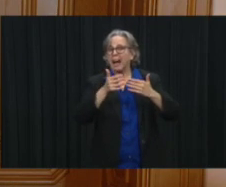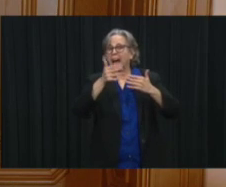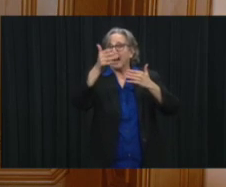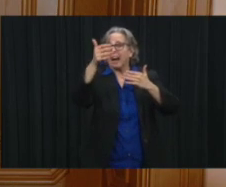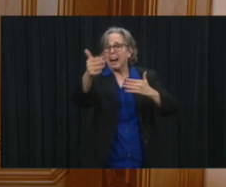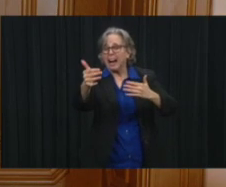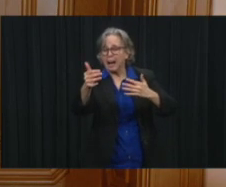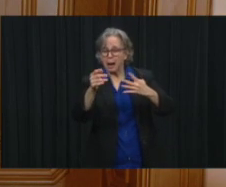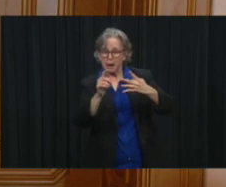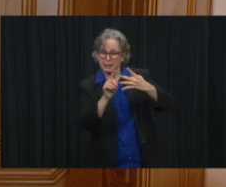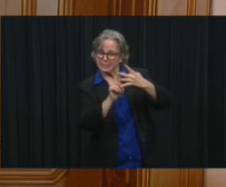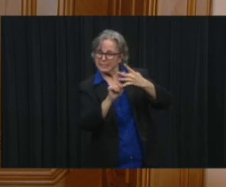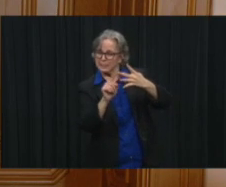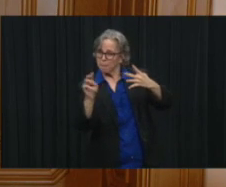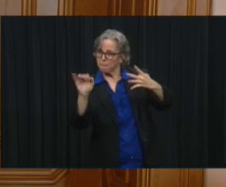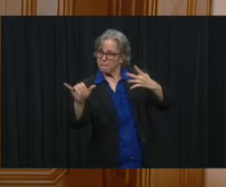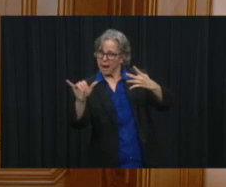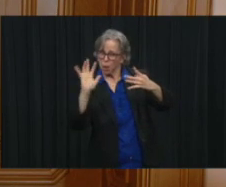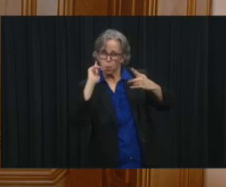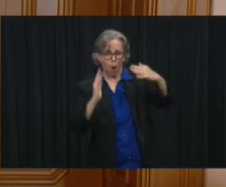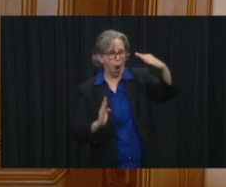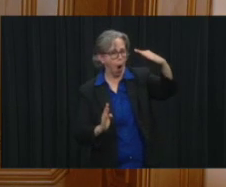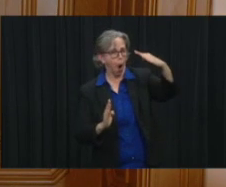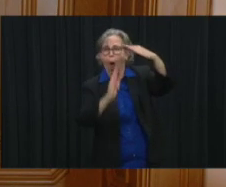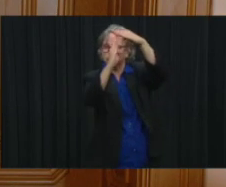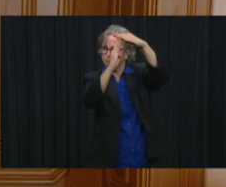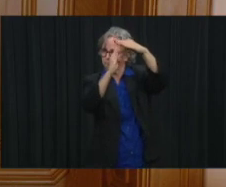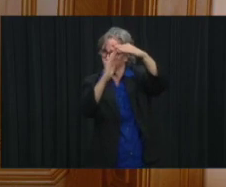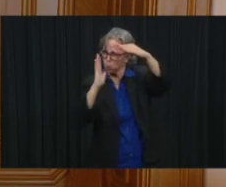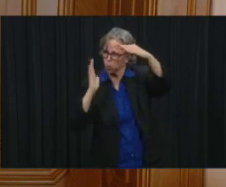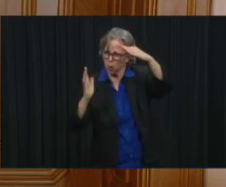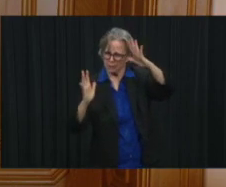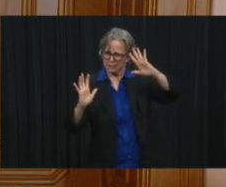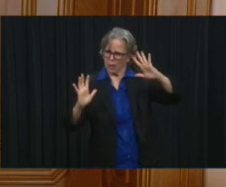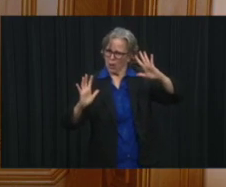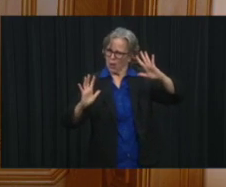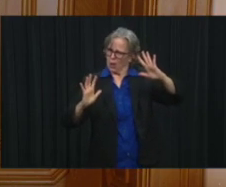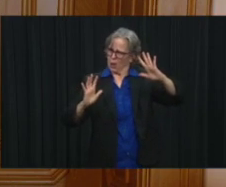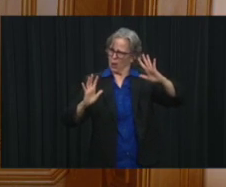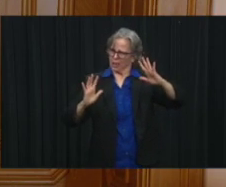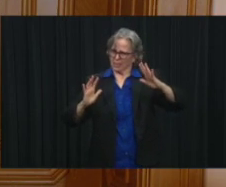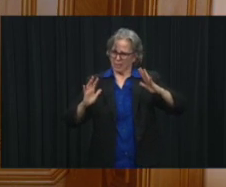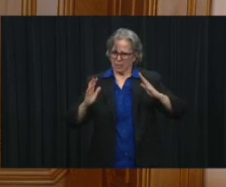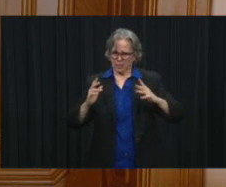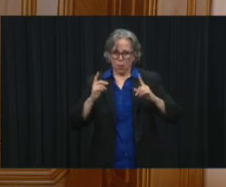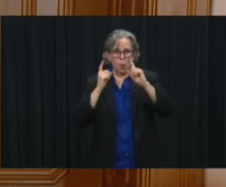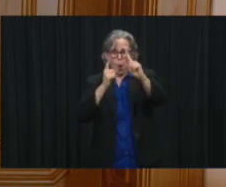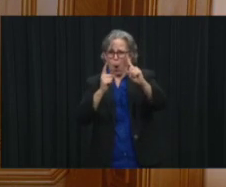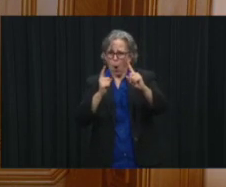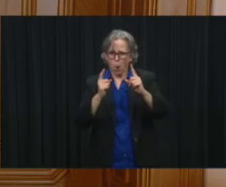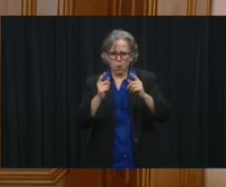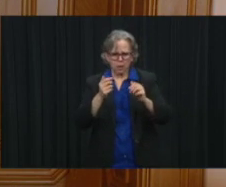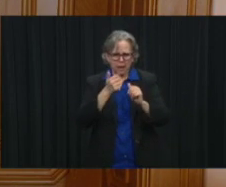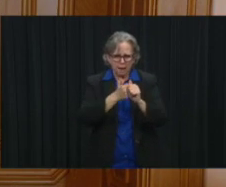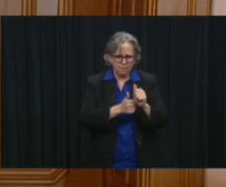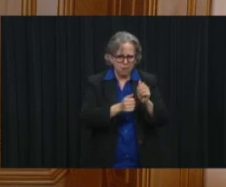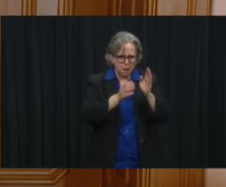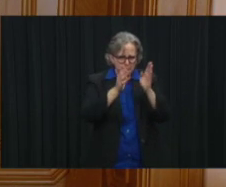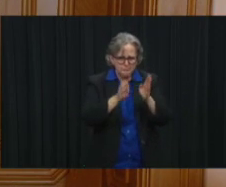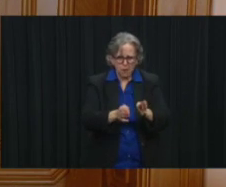every Ohioan, is that they be able to be cared for, no matter where they are, what county they live